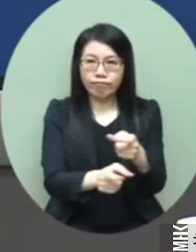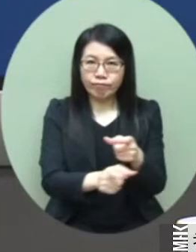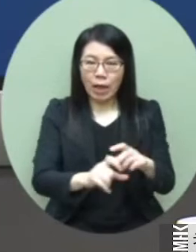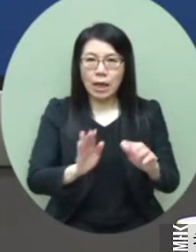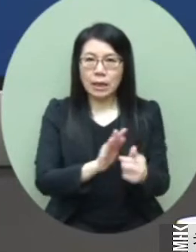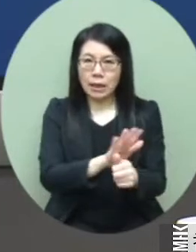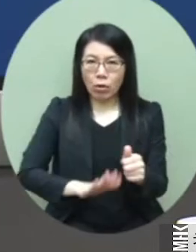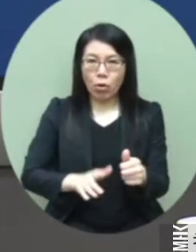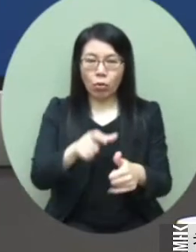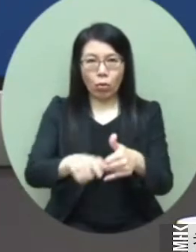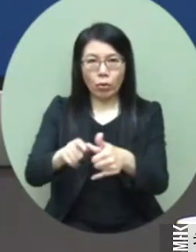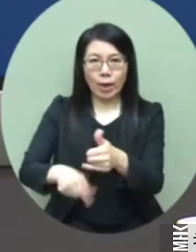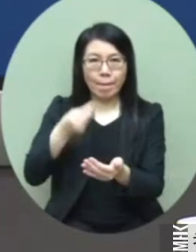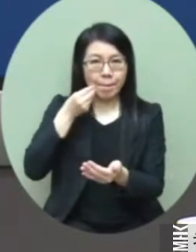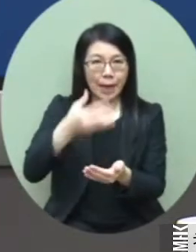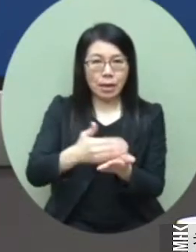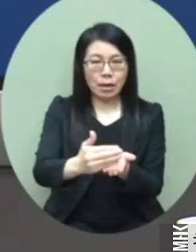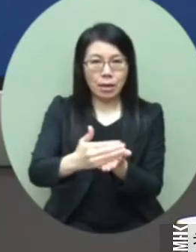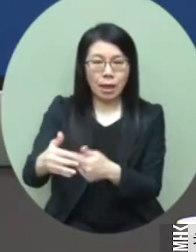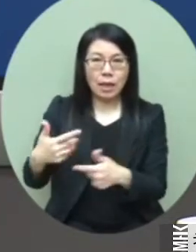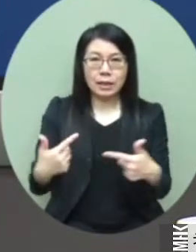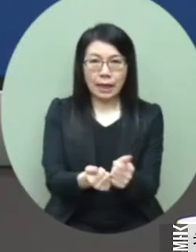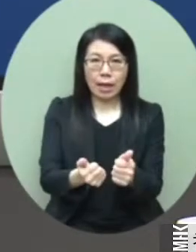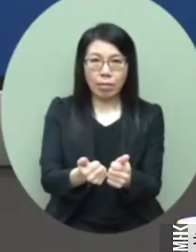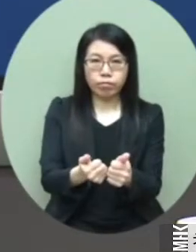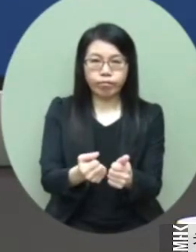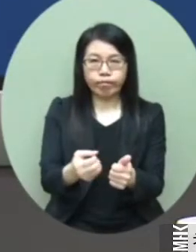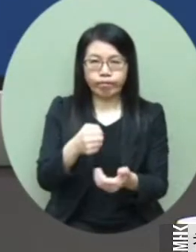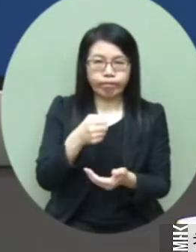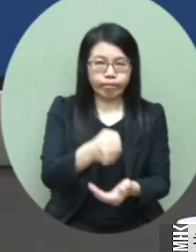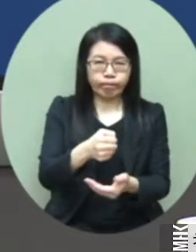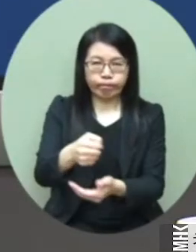industries, providing relief to affected